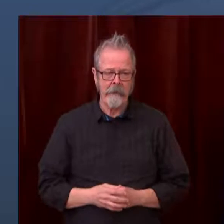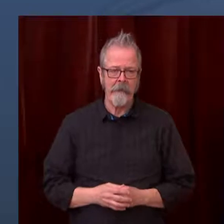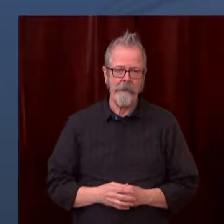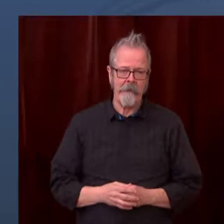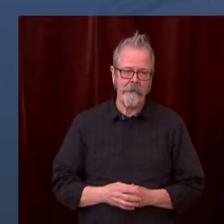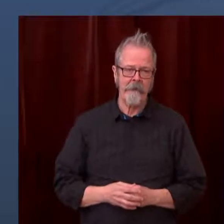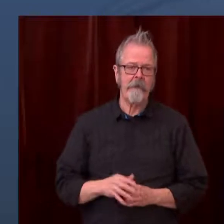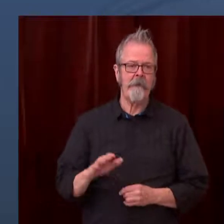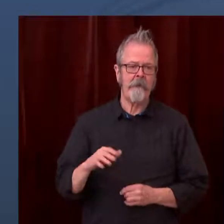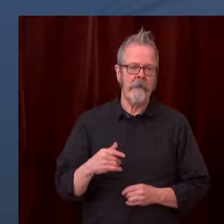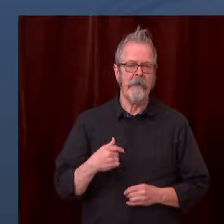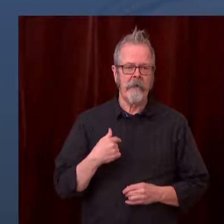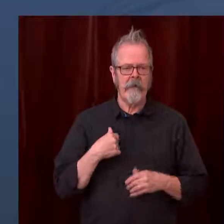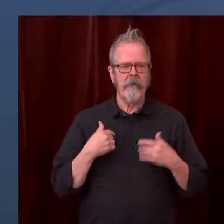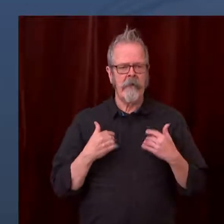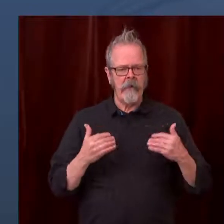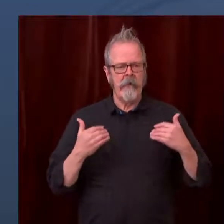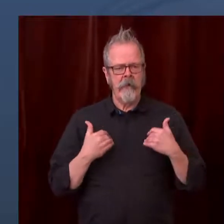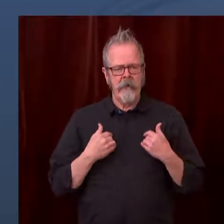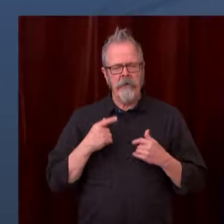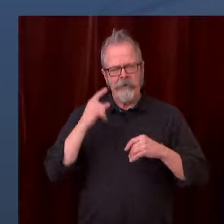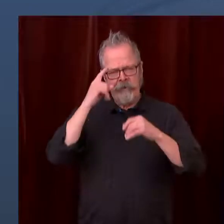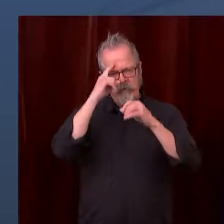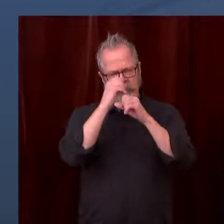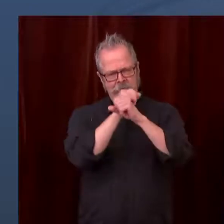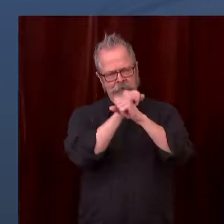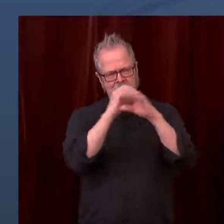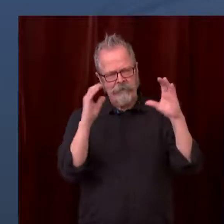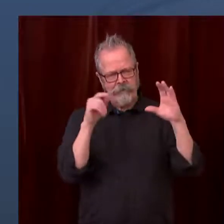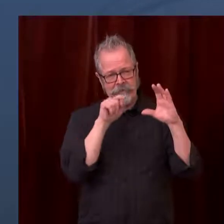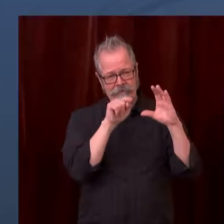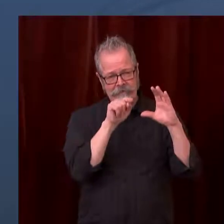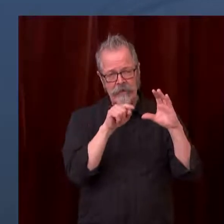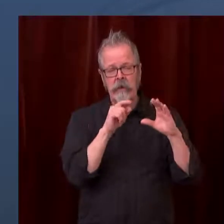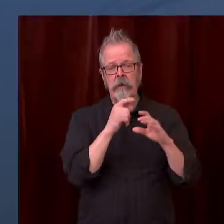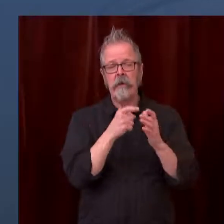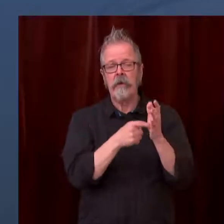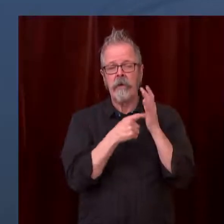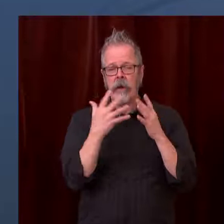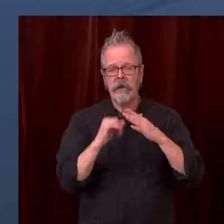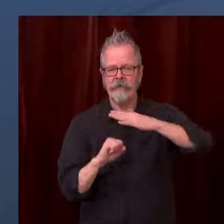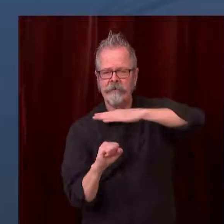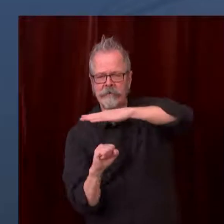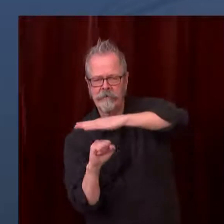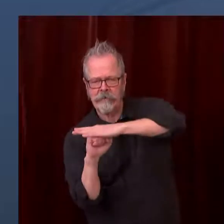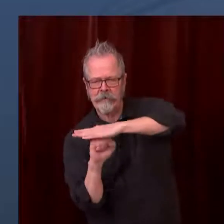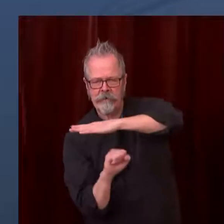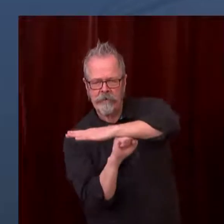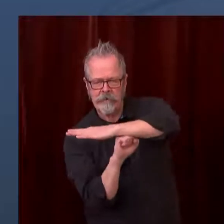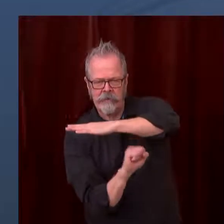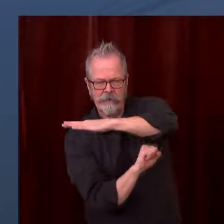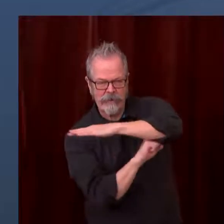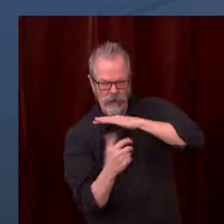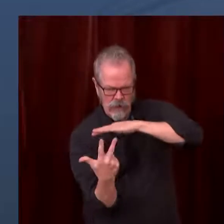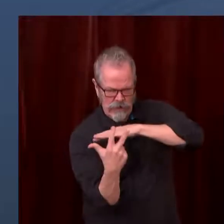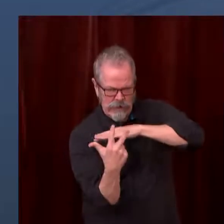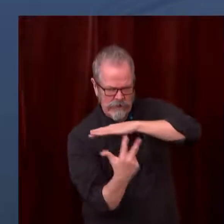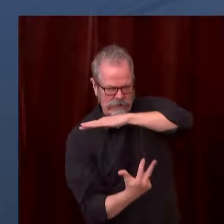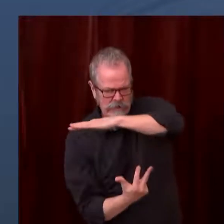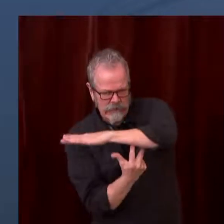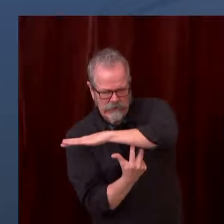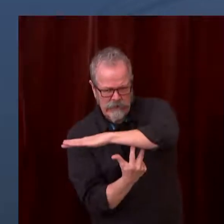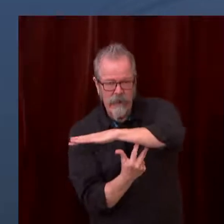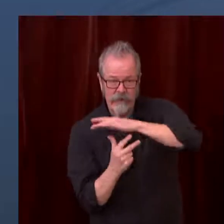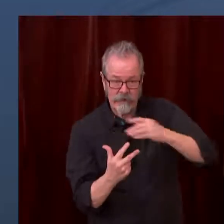supply, vaccine logistics and administration, as well as vaccine demand. And really, there are going to